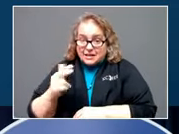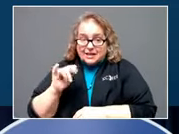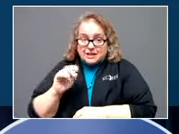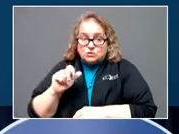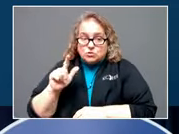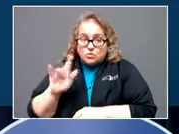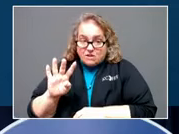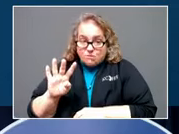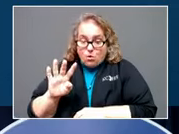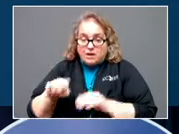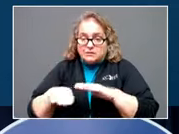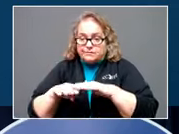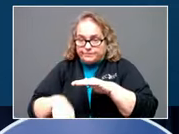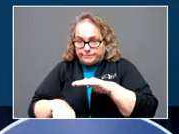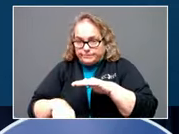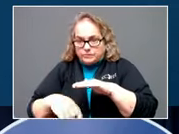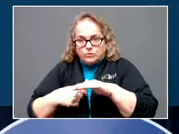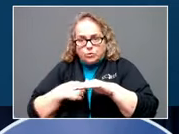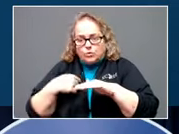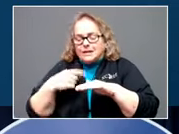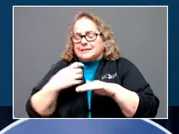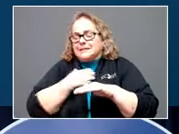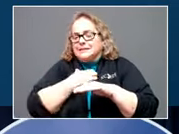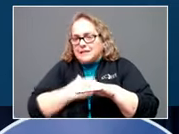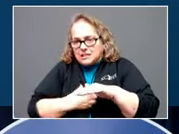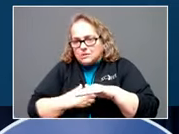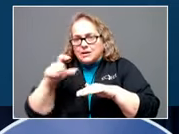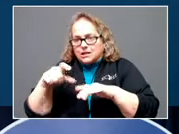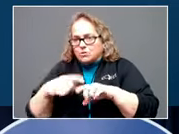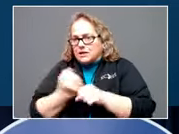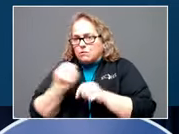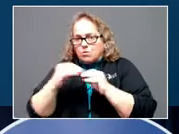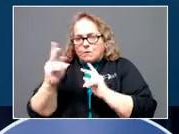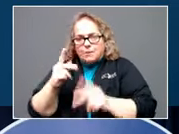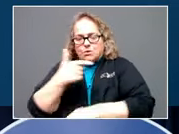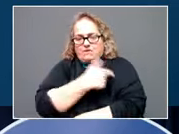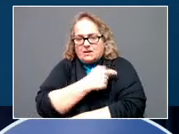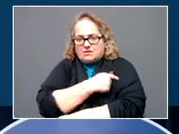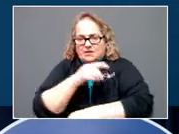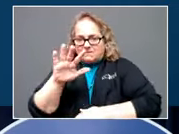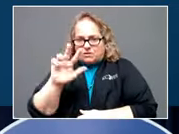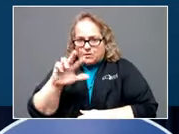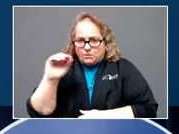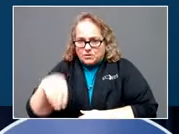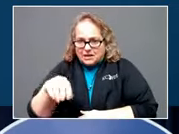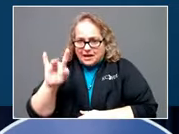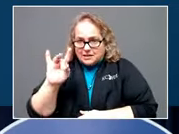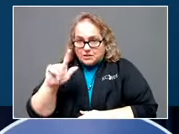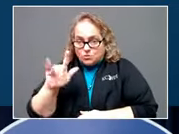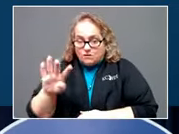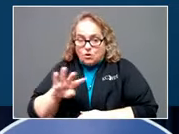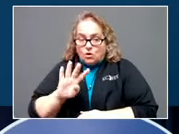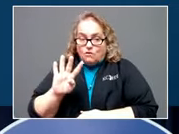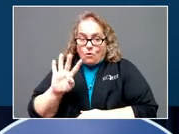and down that we really desperately need to get more people vaccinated. 53% of 18 to 24, 49%